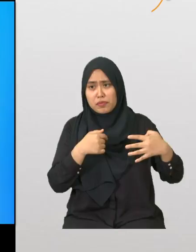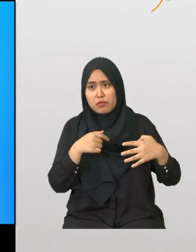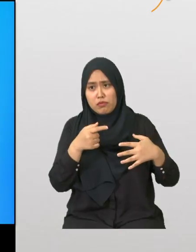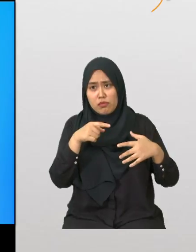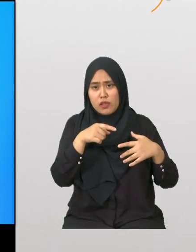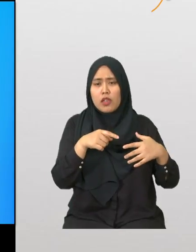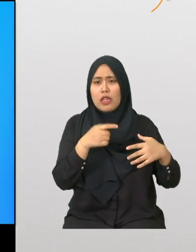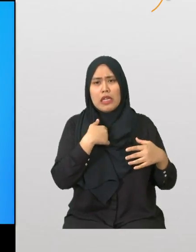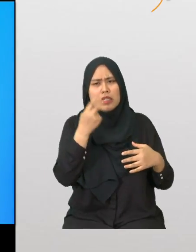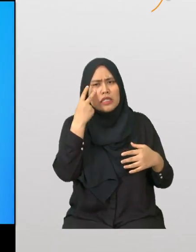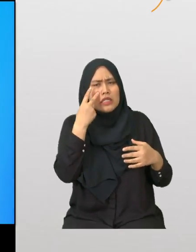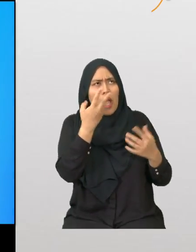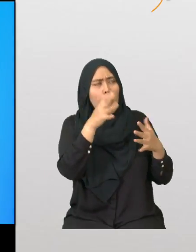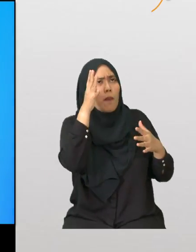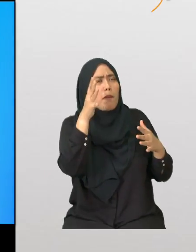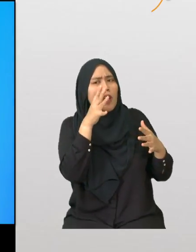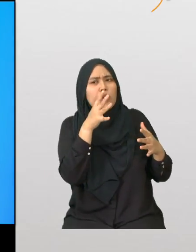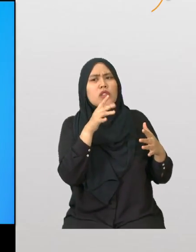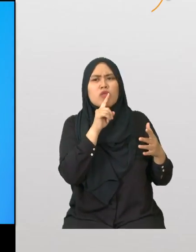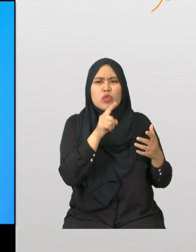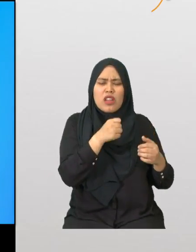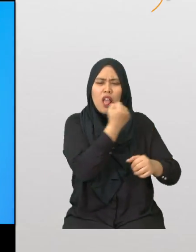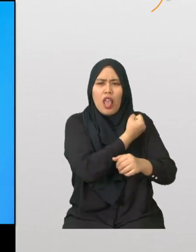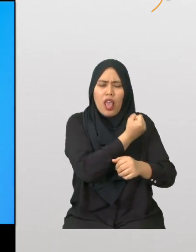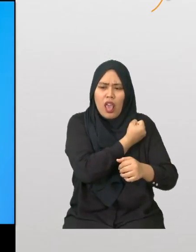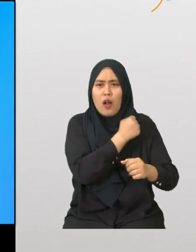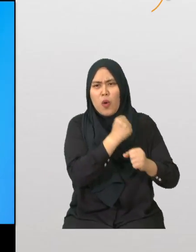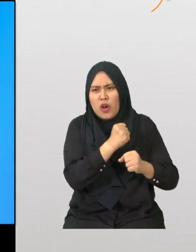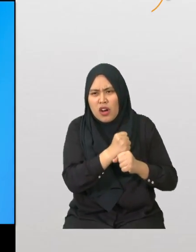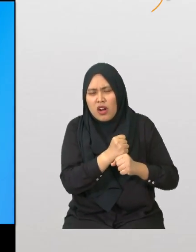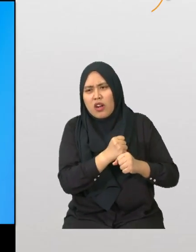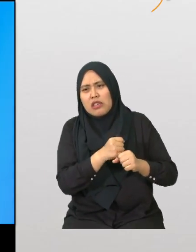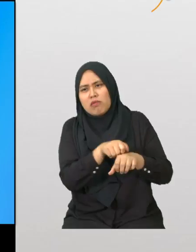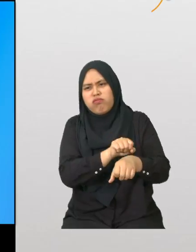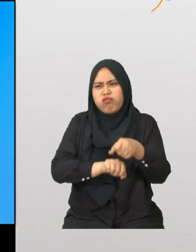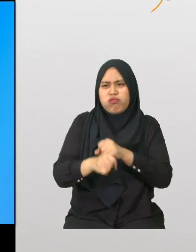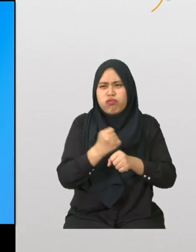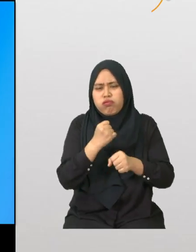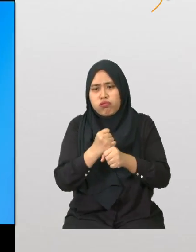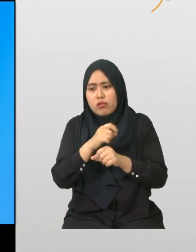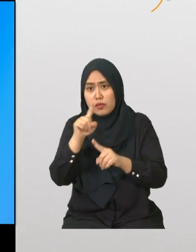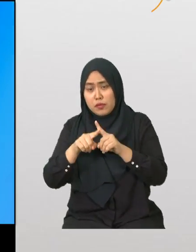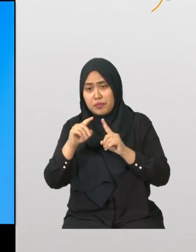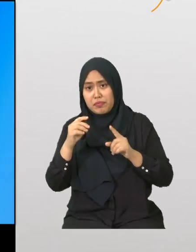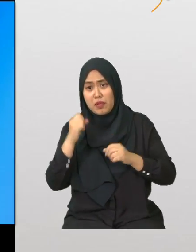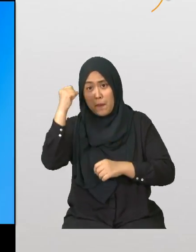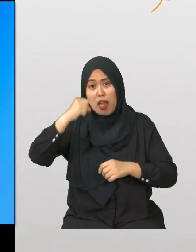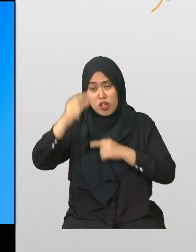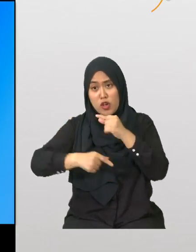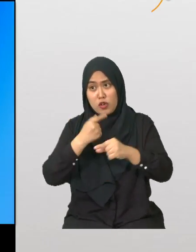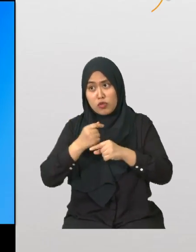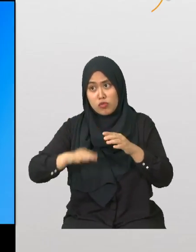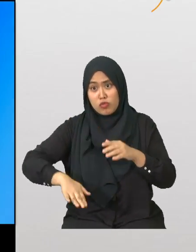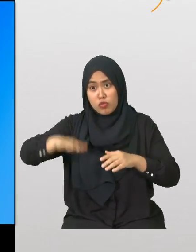and seen how their parents have scraped and slogged for them, when the Merdeka generation grew up, they